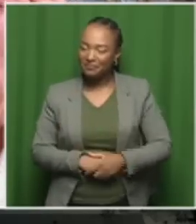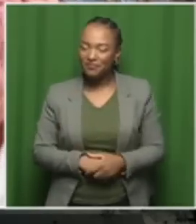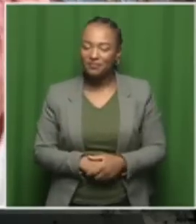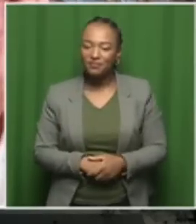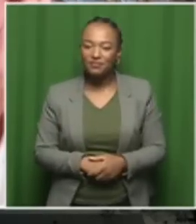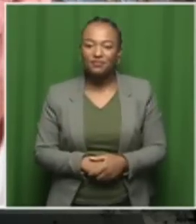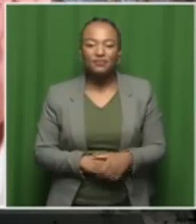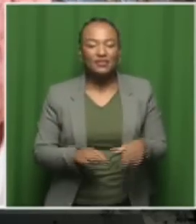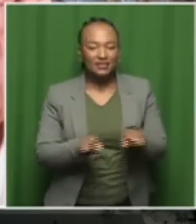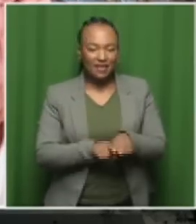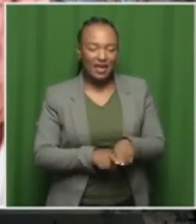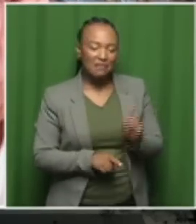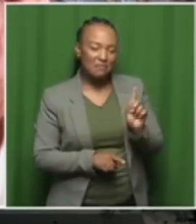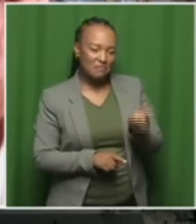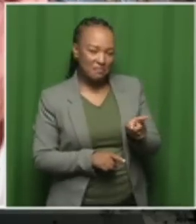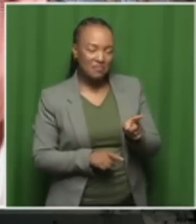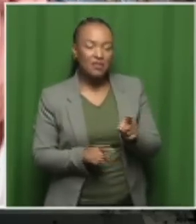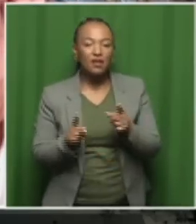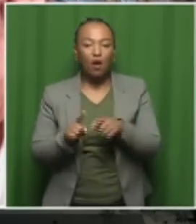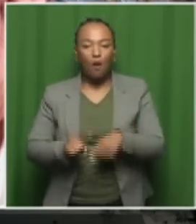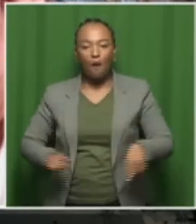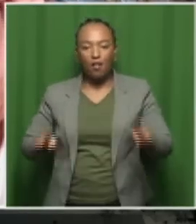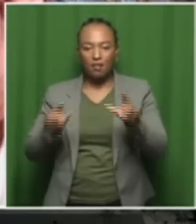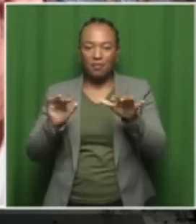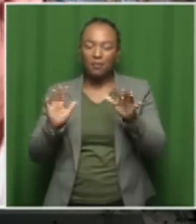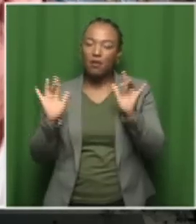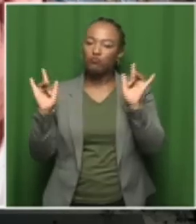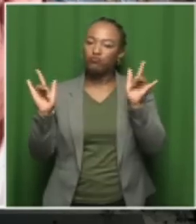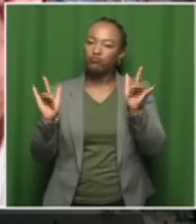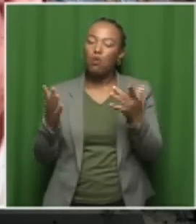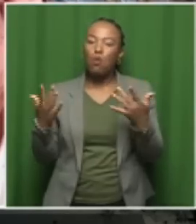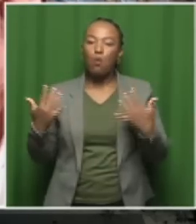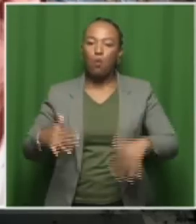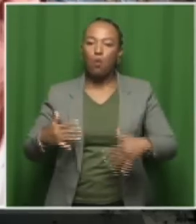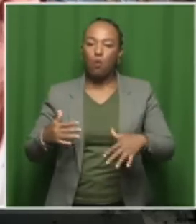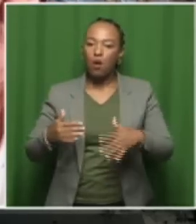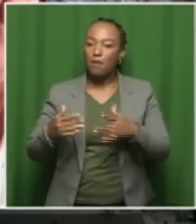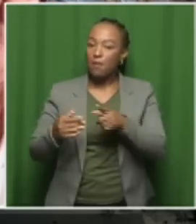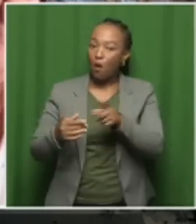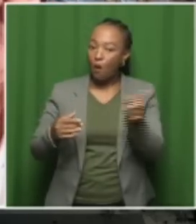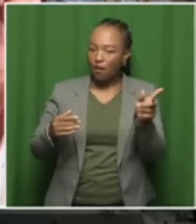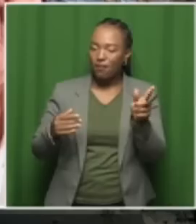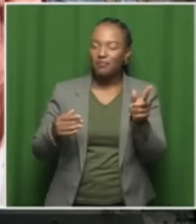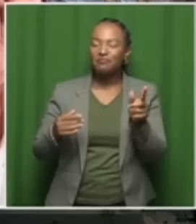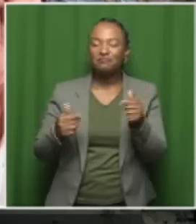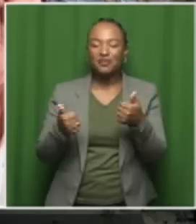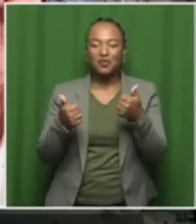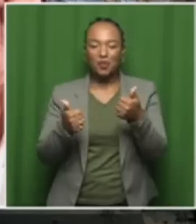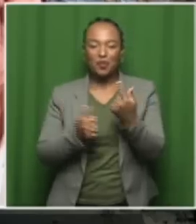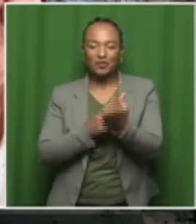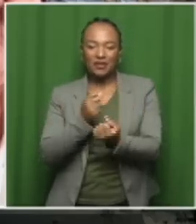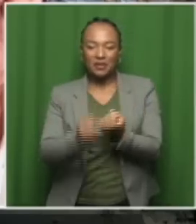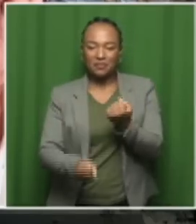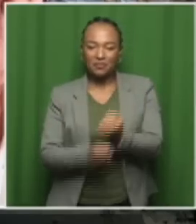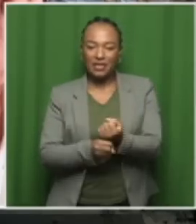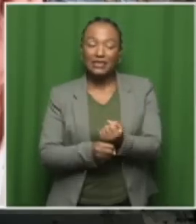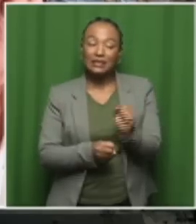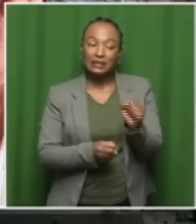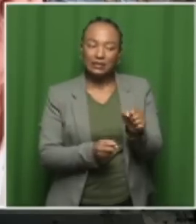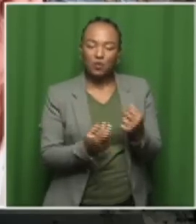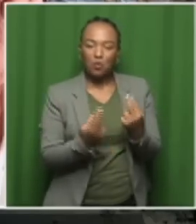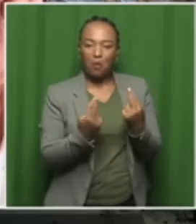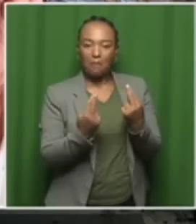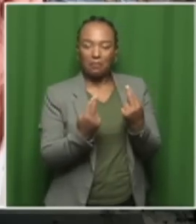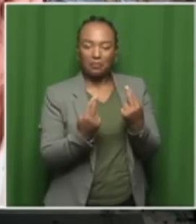And the same to you and to all the viewers. May it be a very good year. Well, I certainly hope it'll be a good year, even though we started on